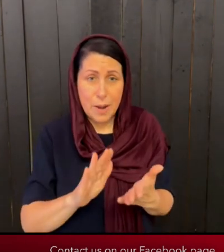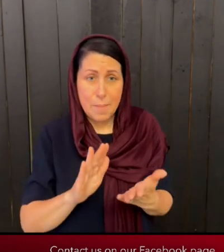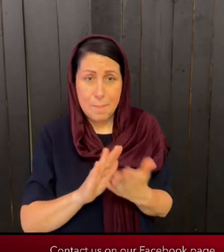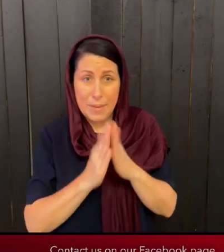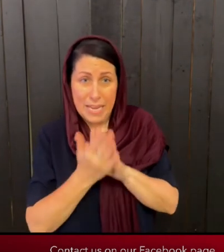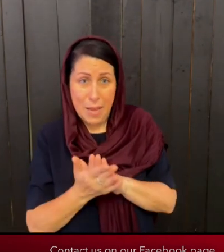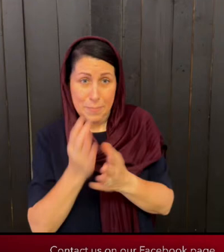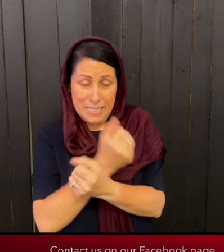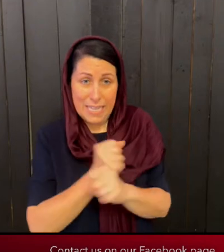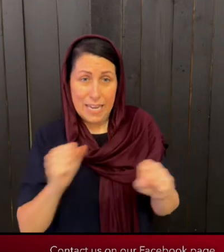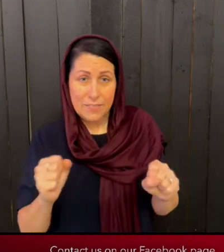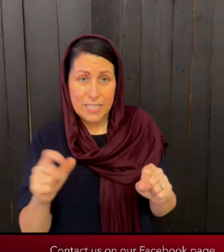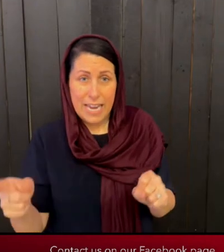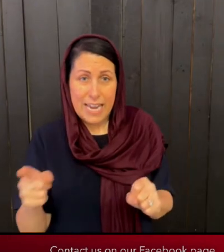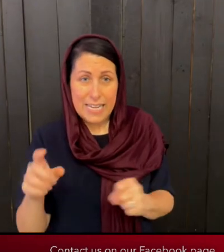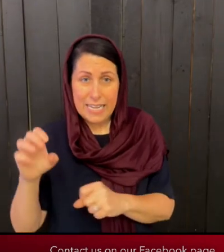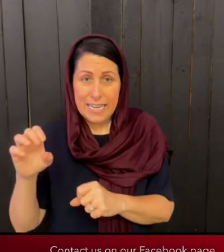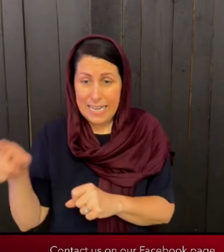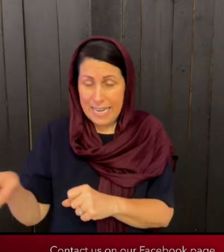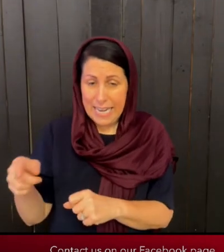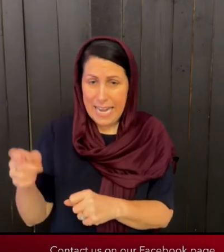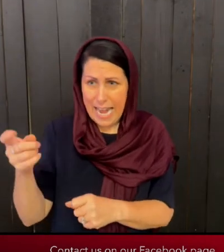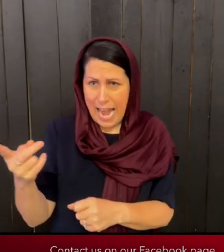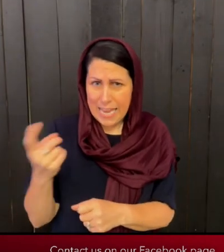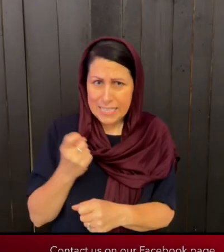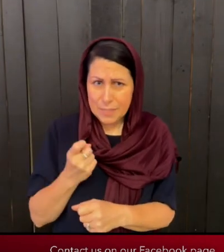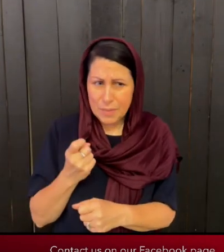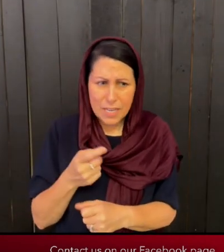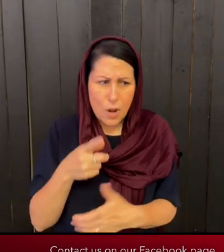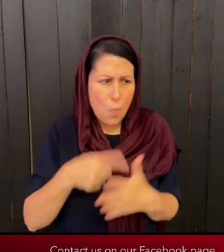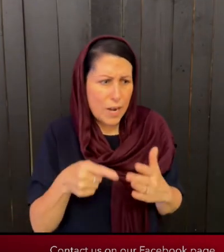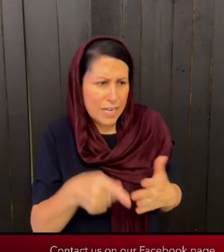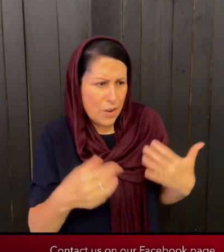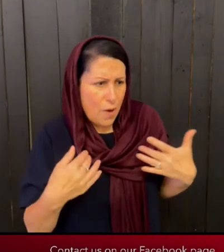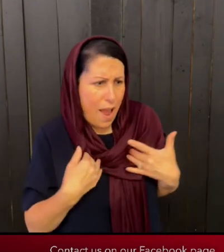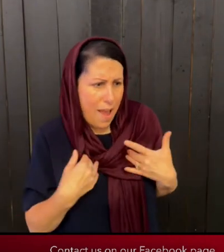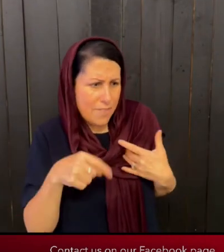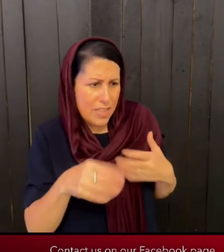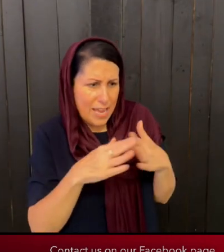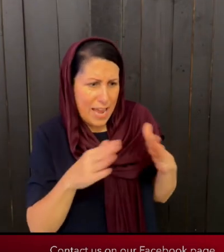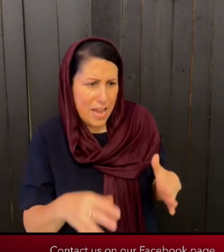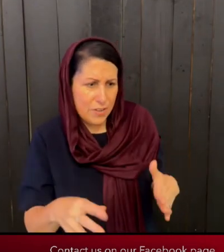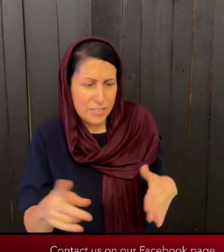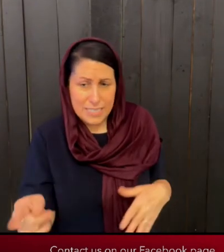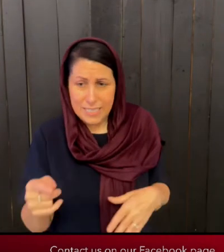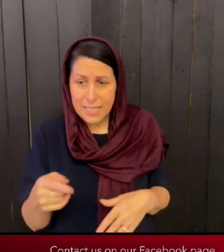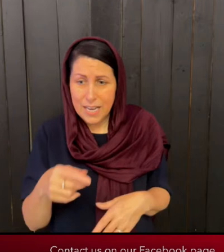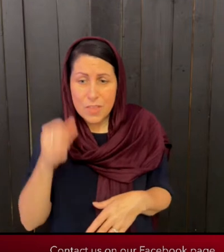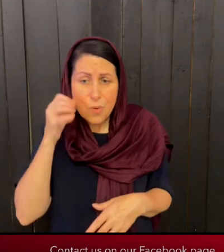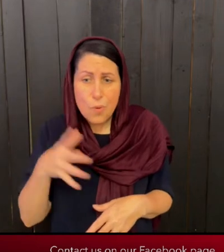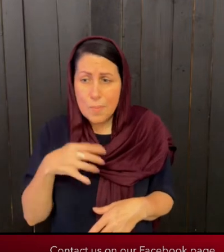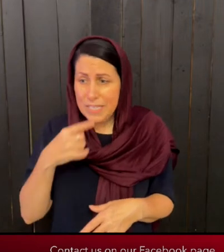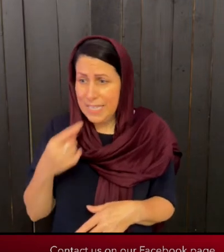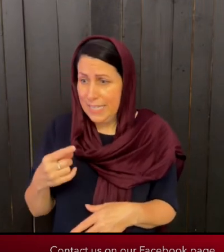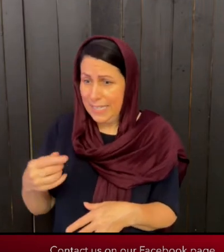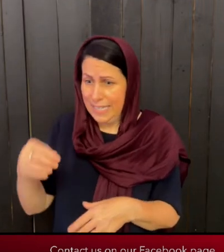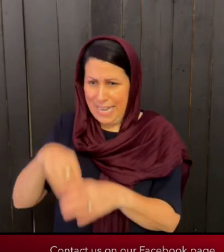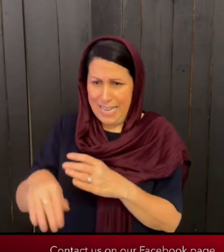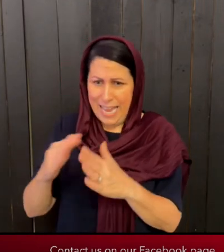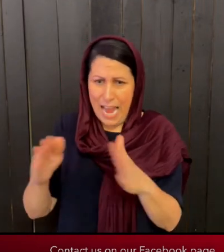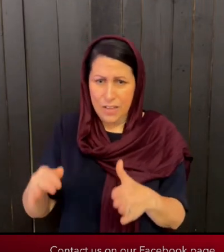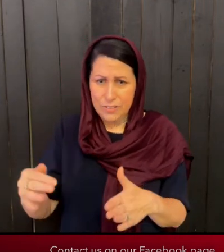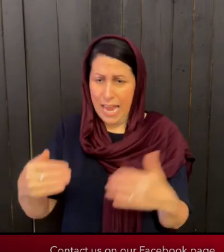house?" And she said, "Your maidservant has nothing in the house except a jar of oil." Then he said,